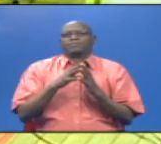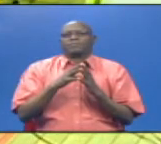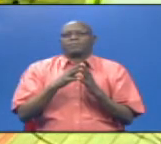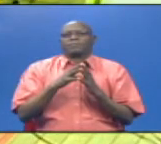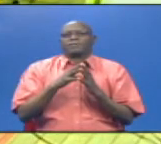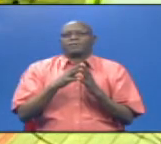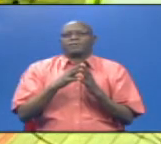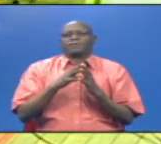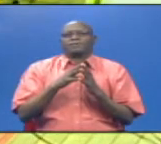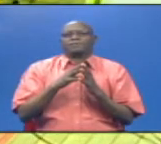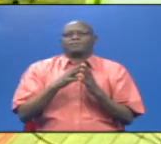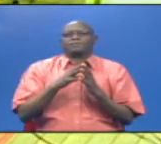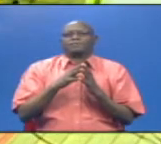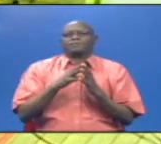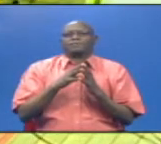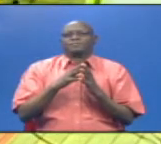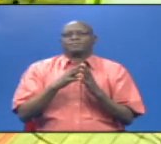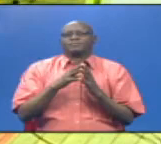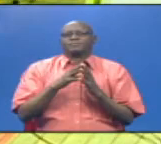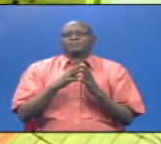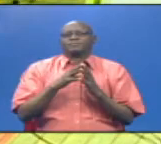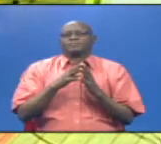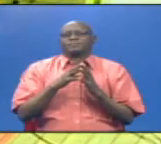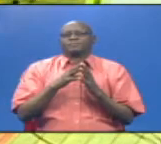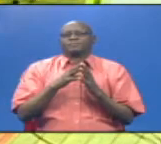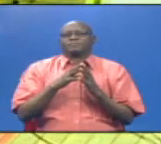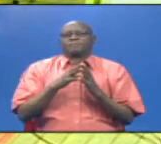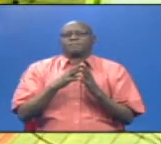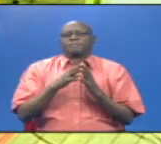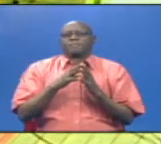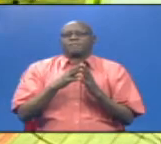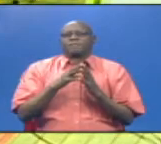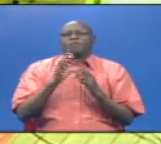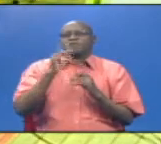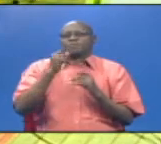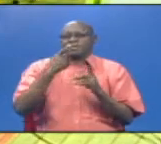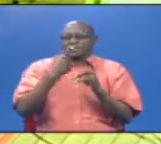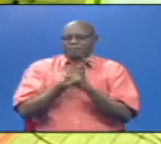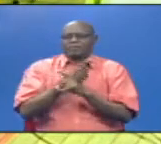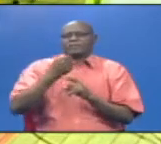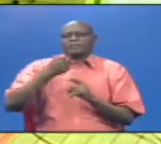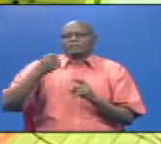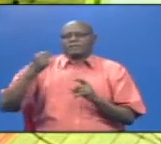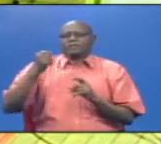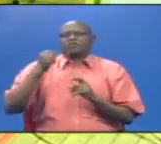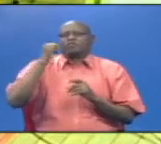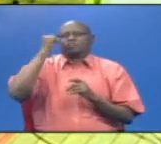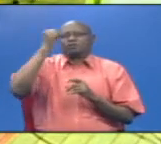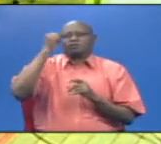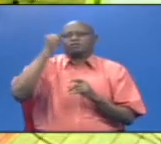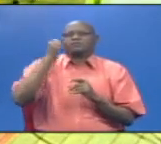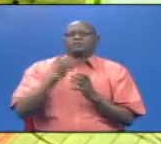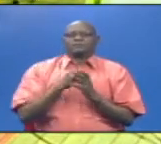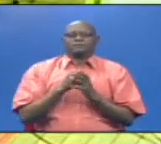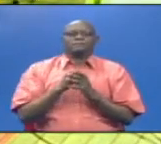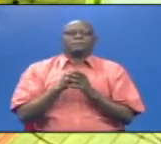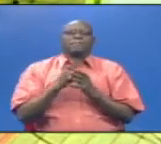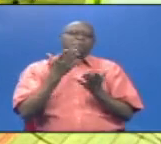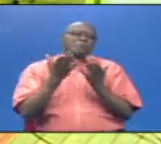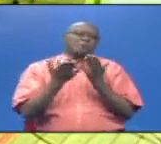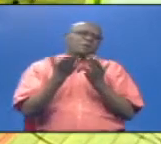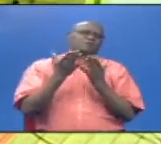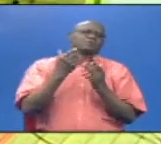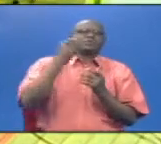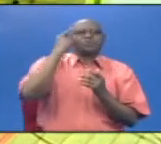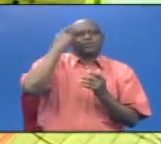two warring, and I really hate to use that term, but from two different sides of the political divide, perhaps they thought to